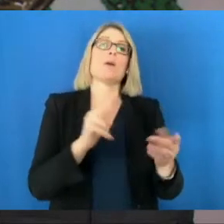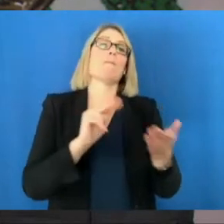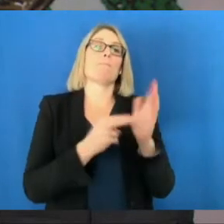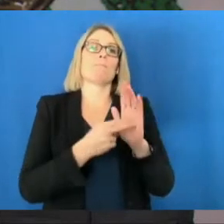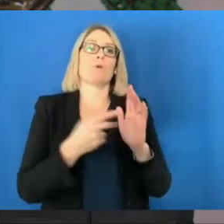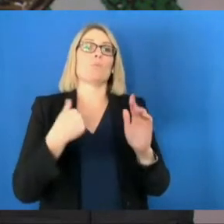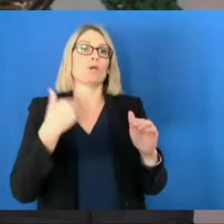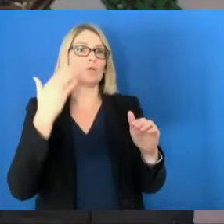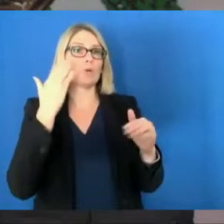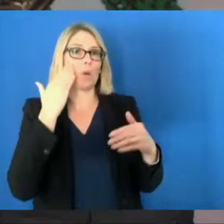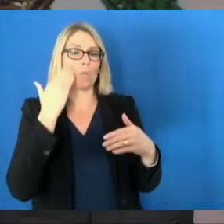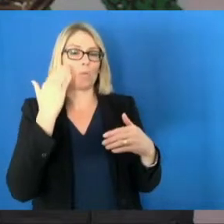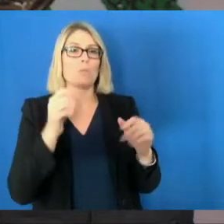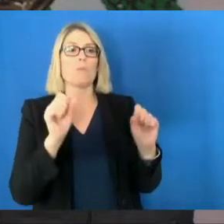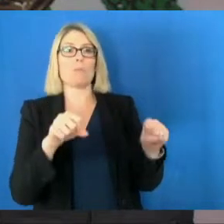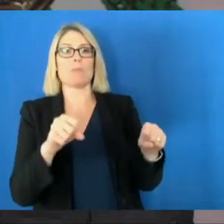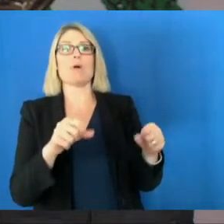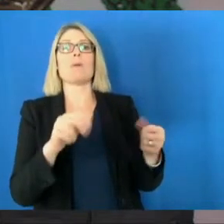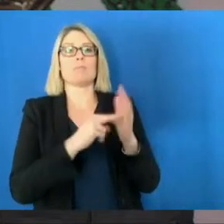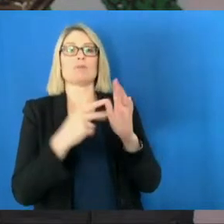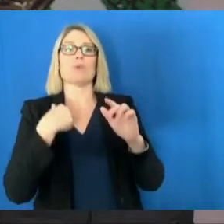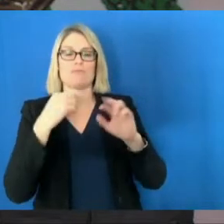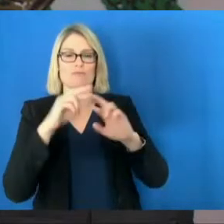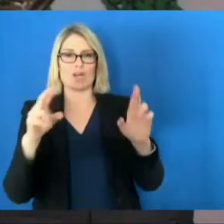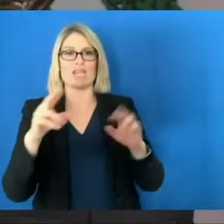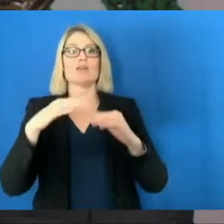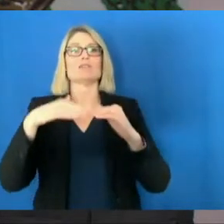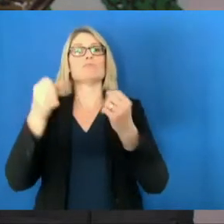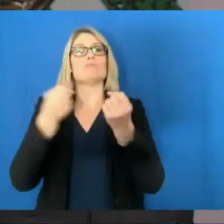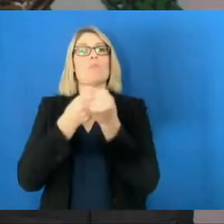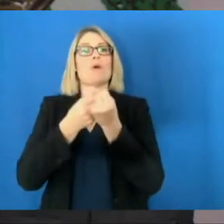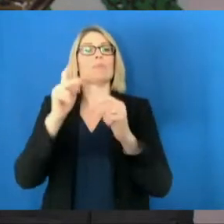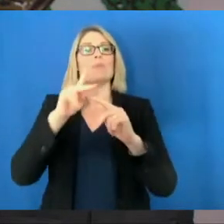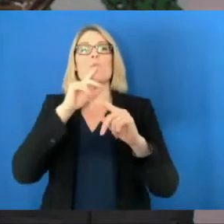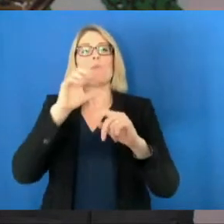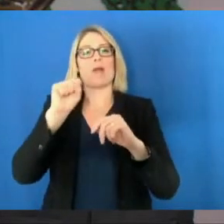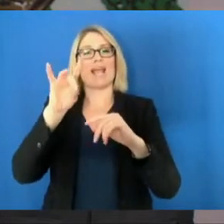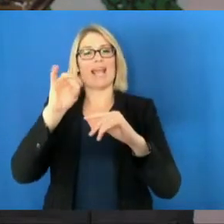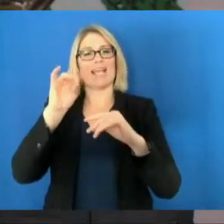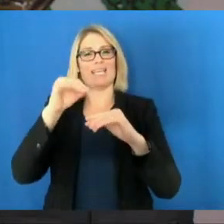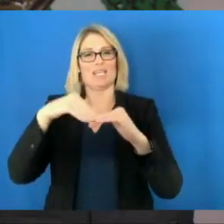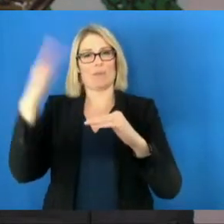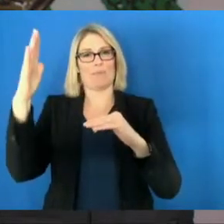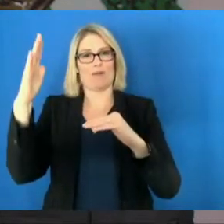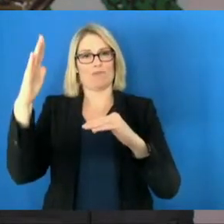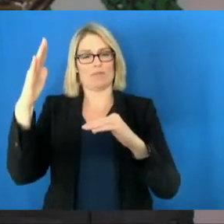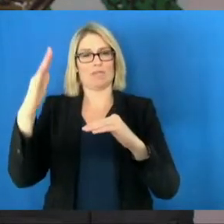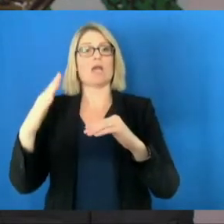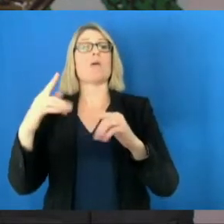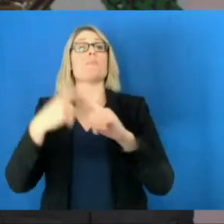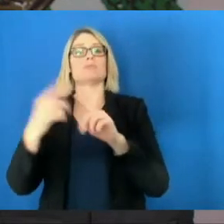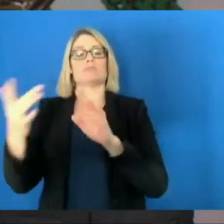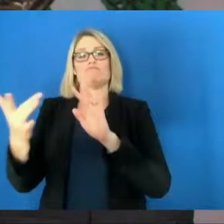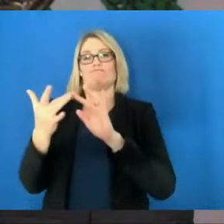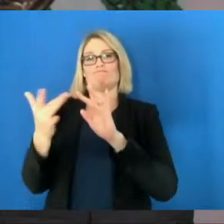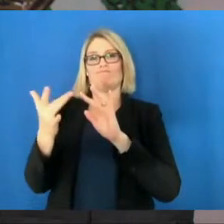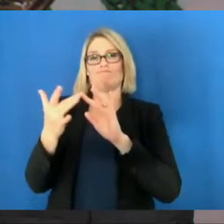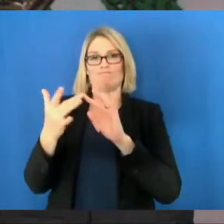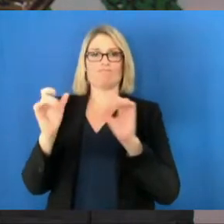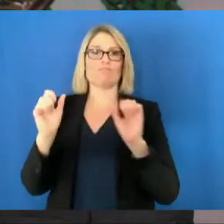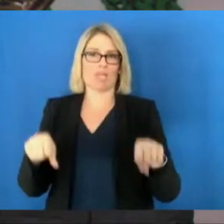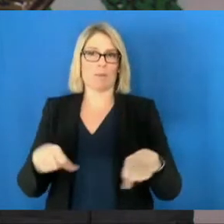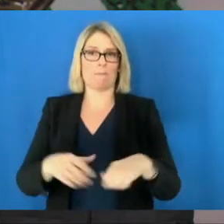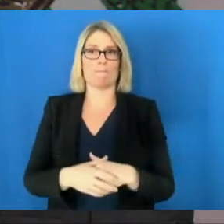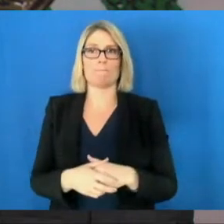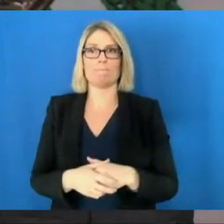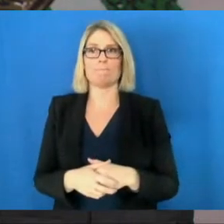others to support those individuals 80 and above to put that request in and contact people back. But we know some